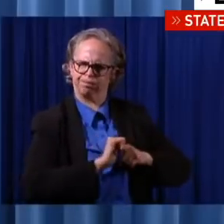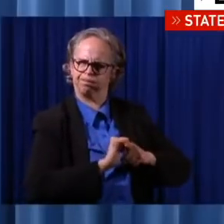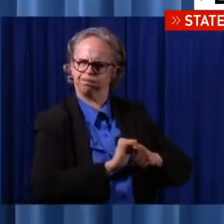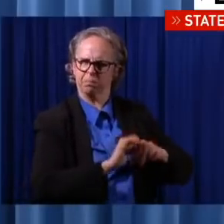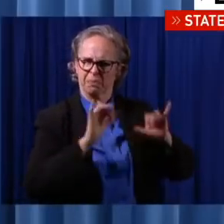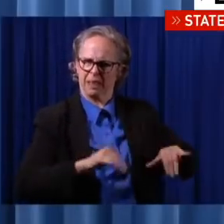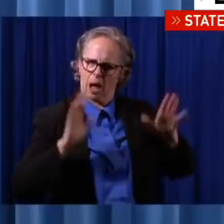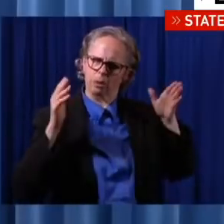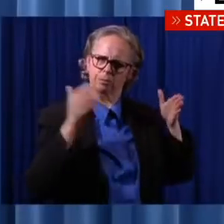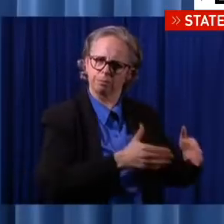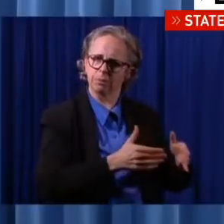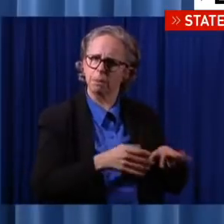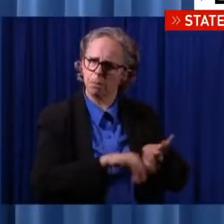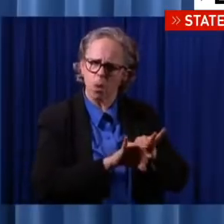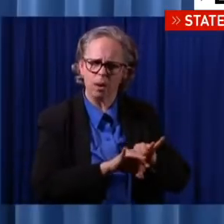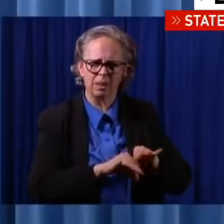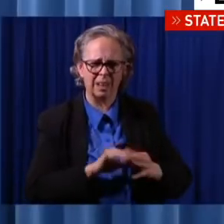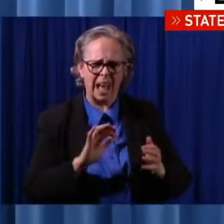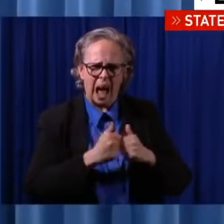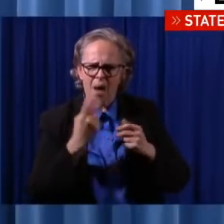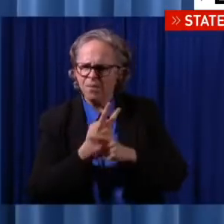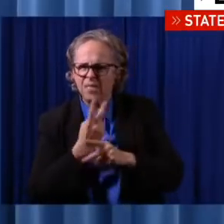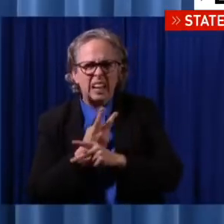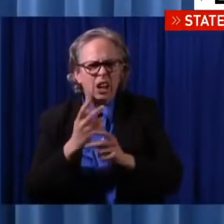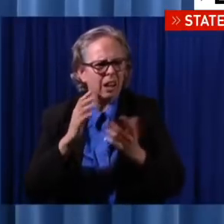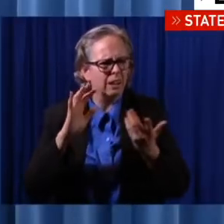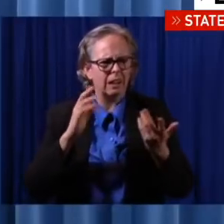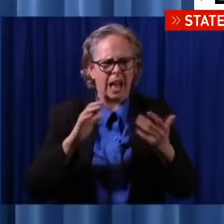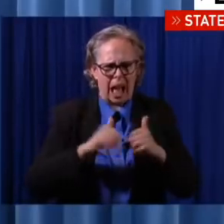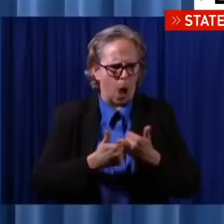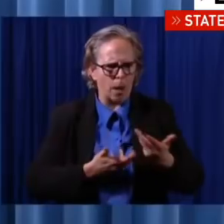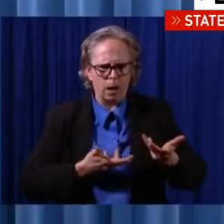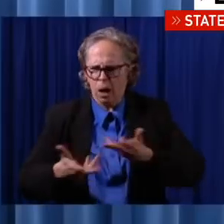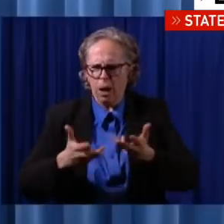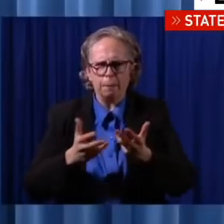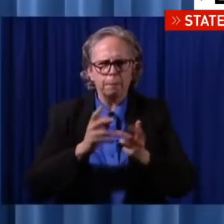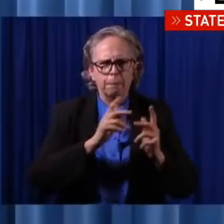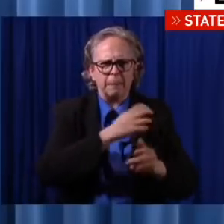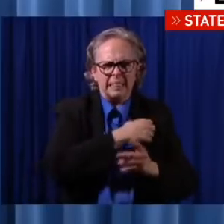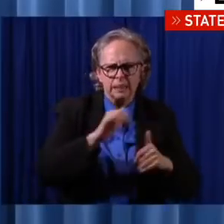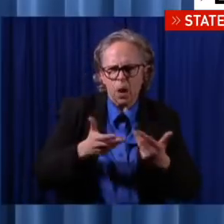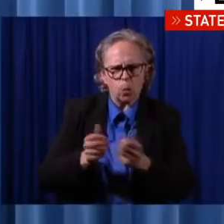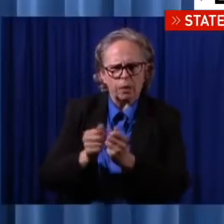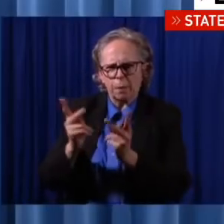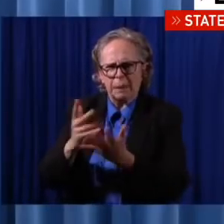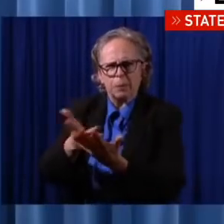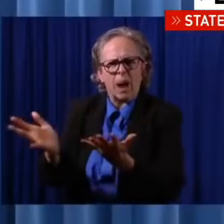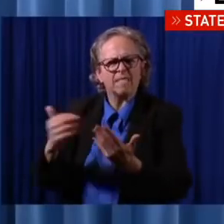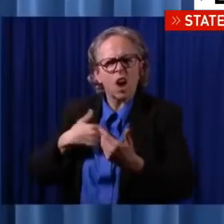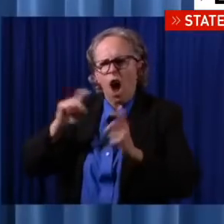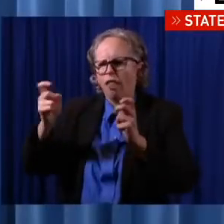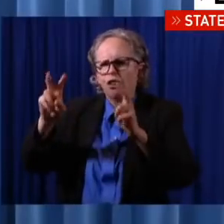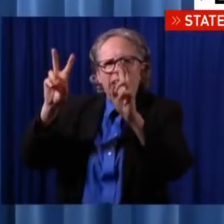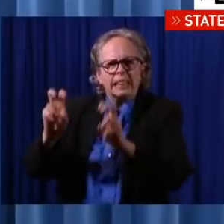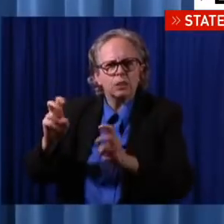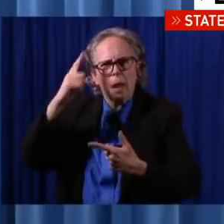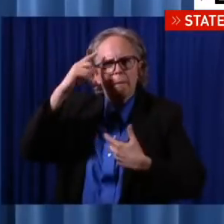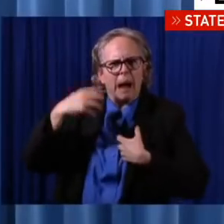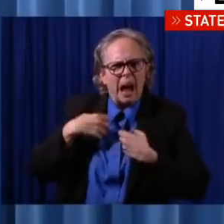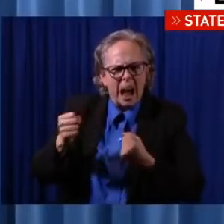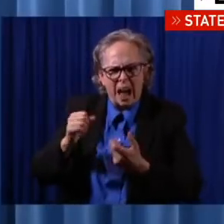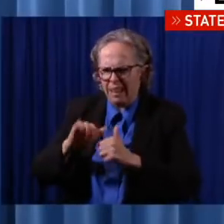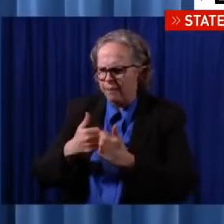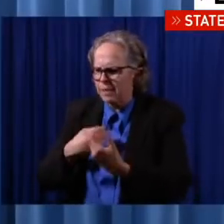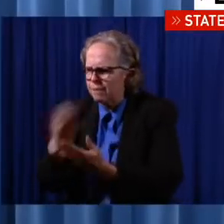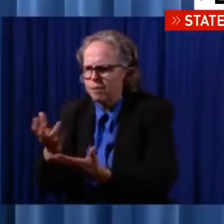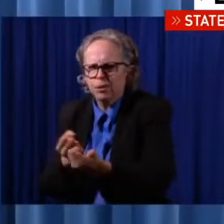people that the police are dealing with many times who have other challenges, other problems, that they're getting the assistance that they need.